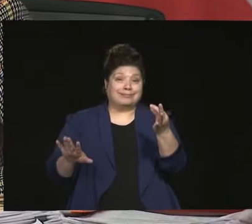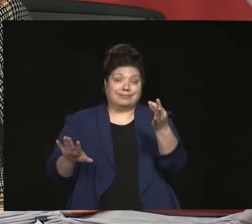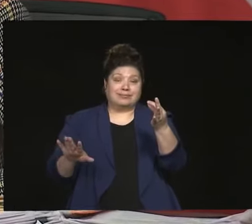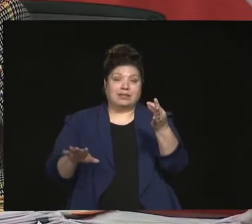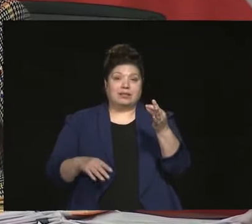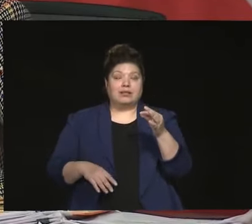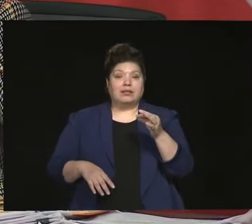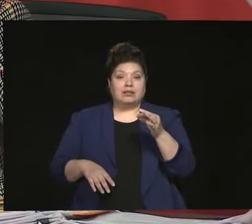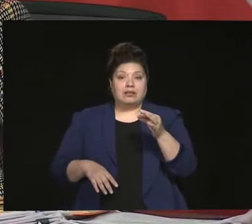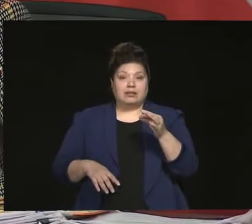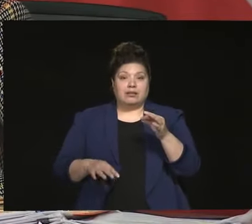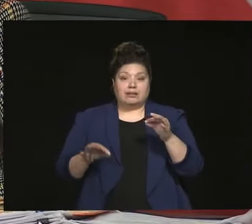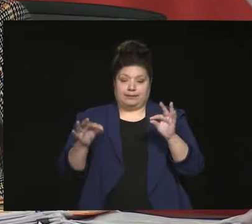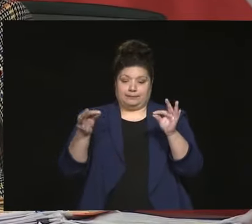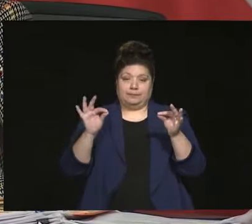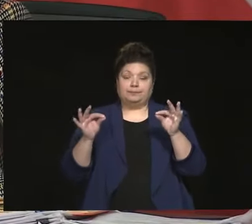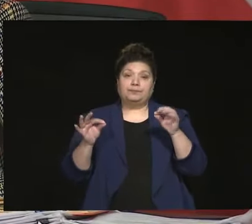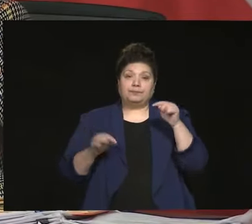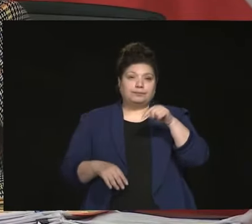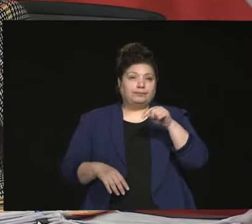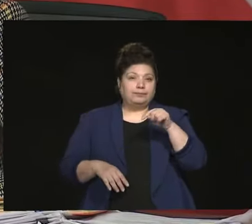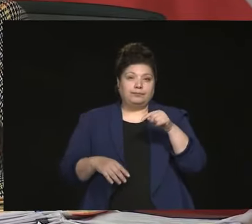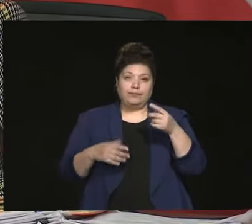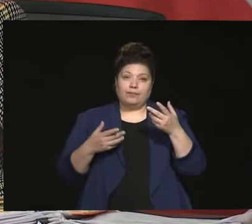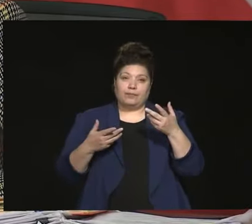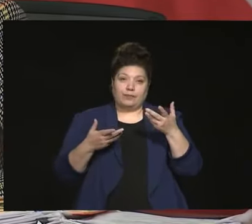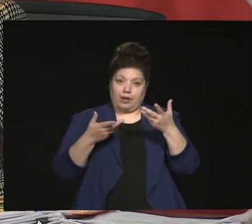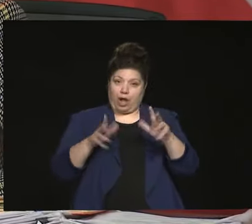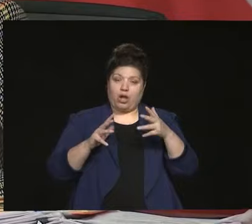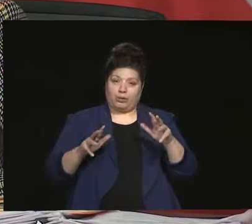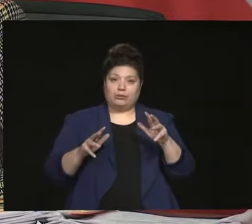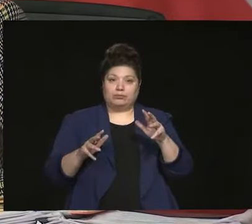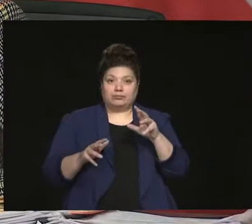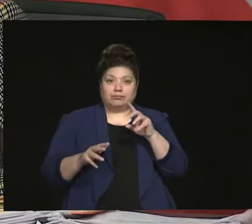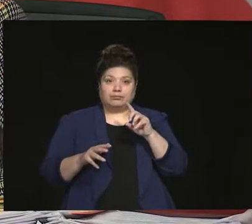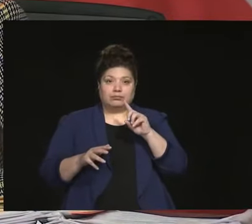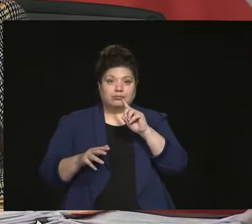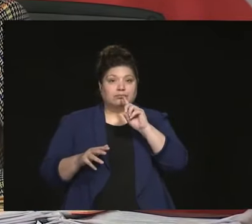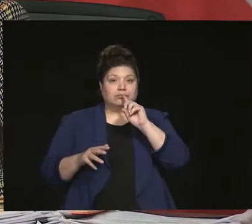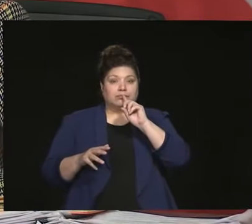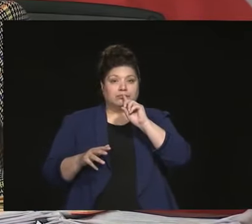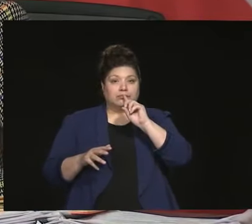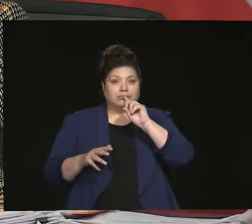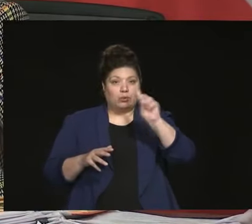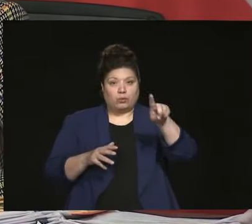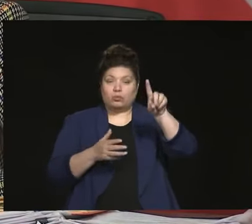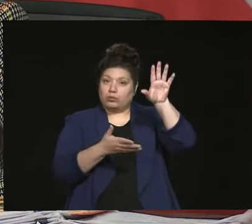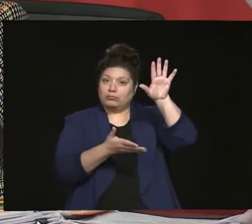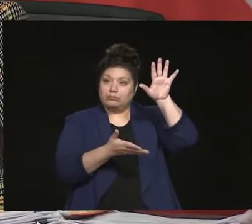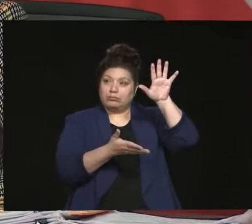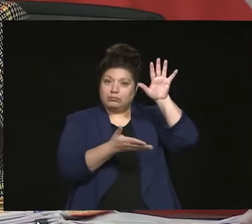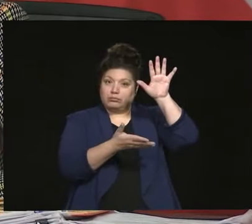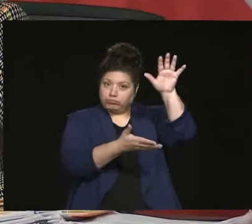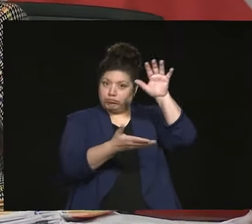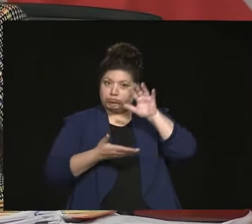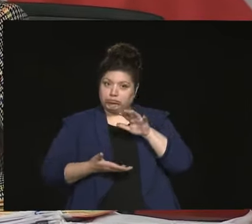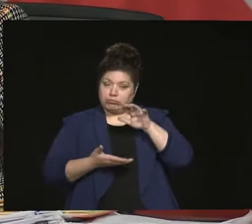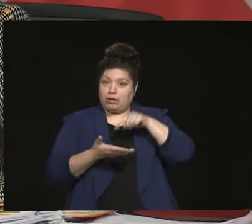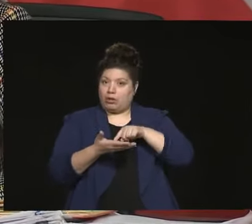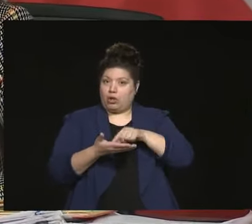supply that's already in place. It's someone that is a supply that's already approved by Health Canada, and